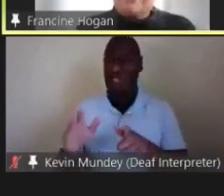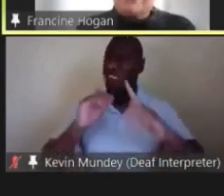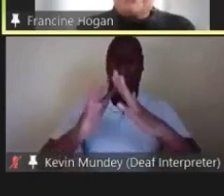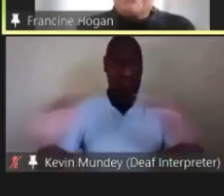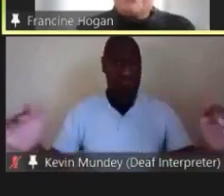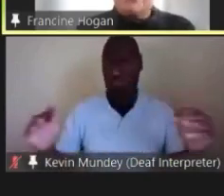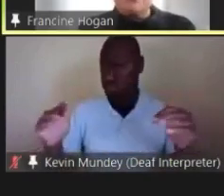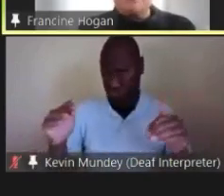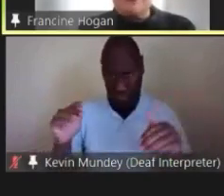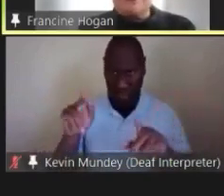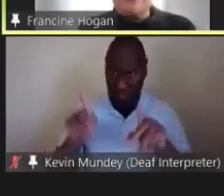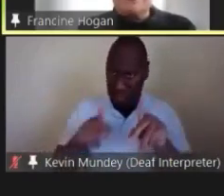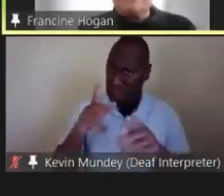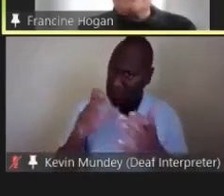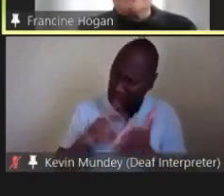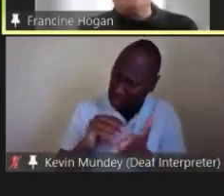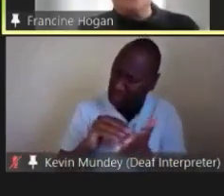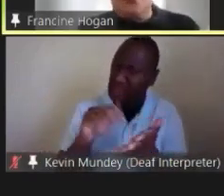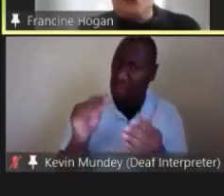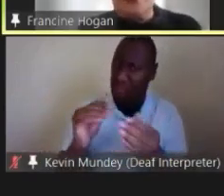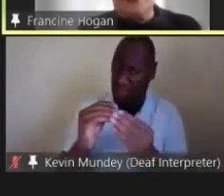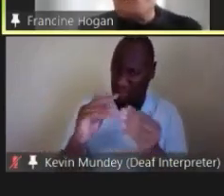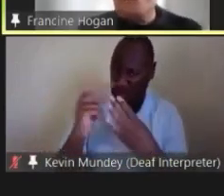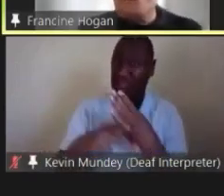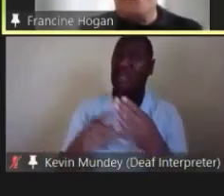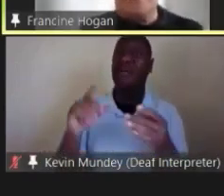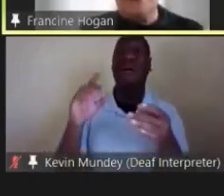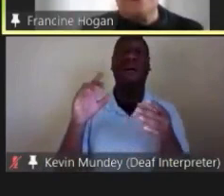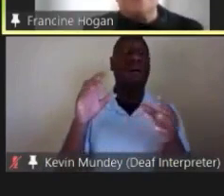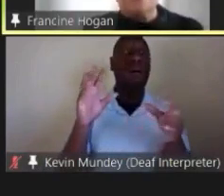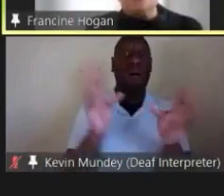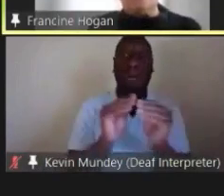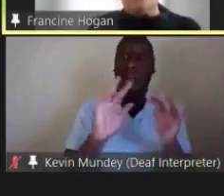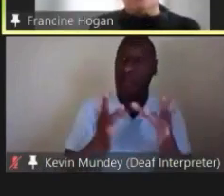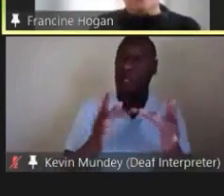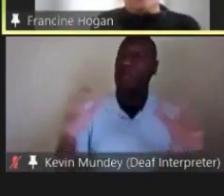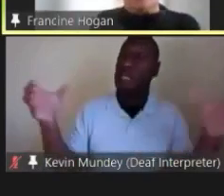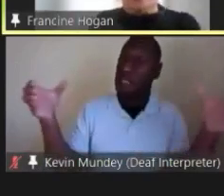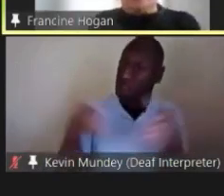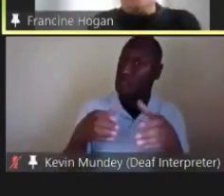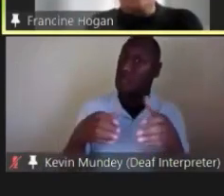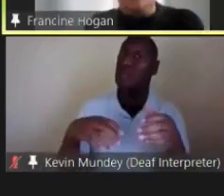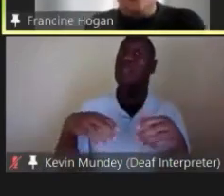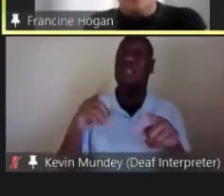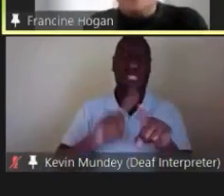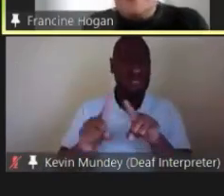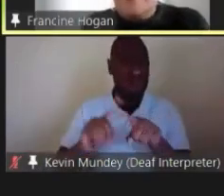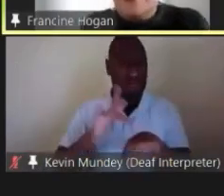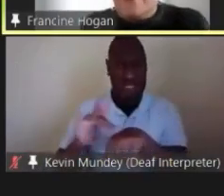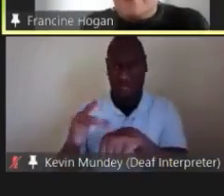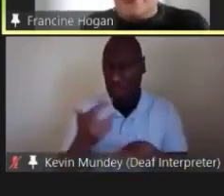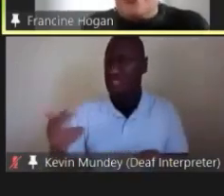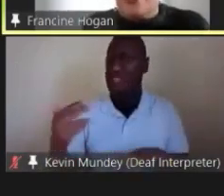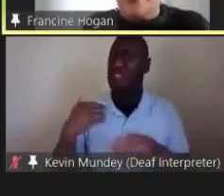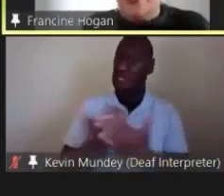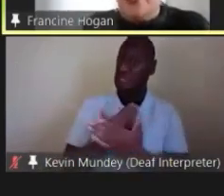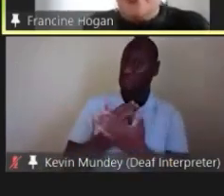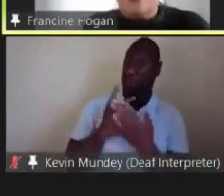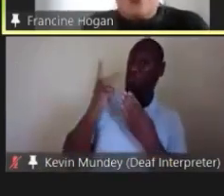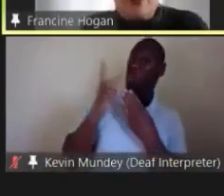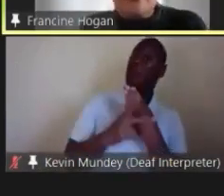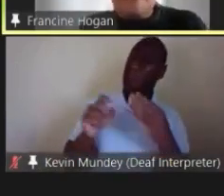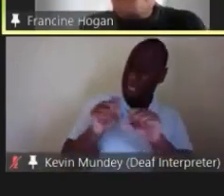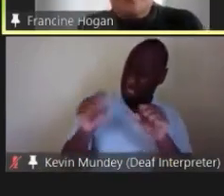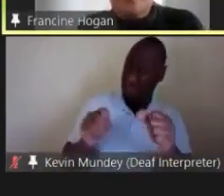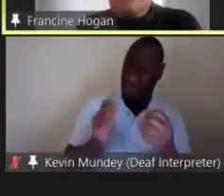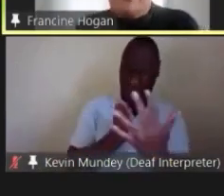outreach activities, group meetings, and resources. 2 of our newest programs are Systems Navigation